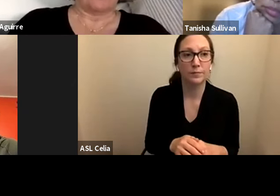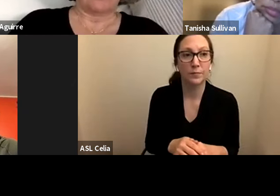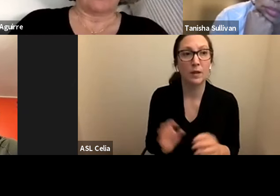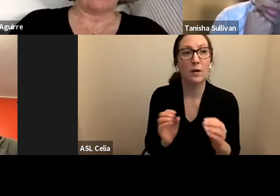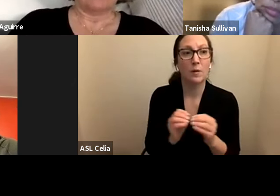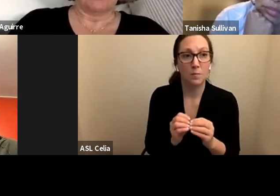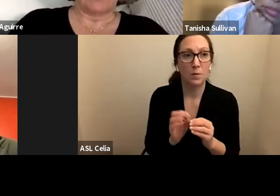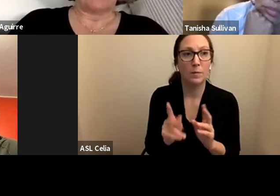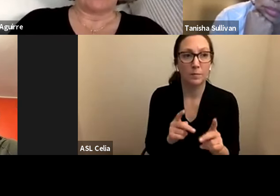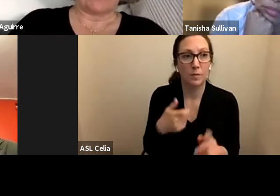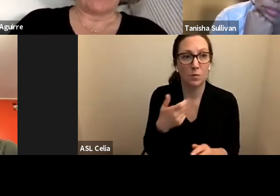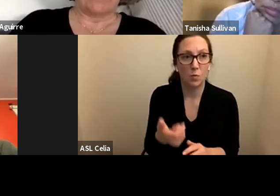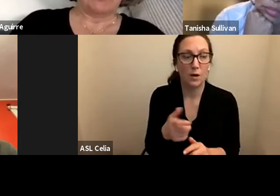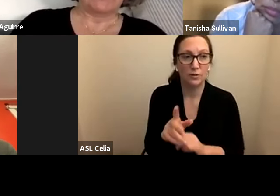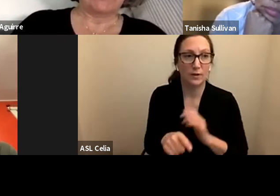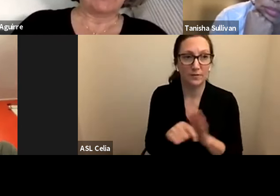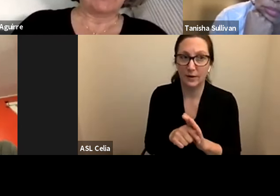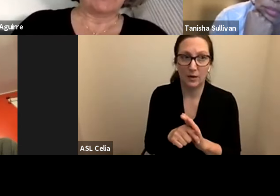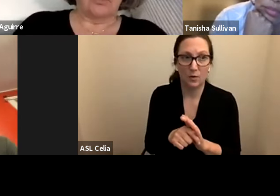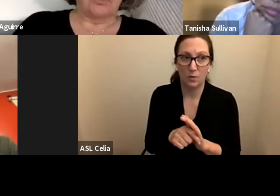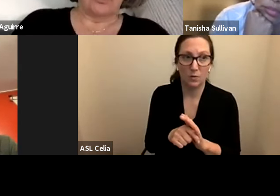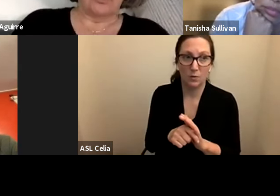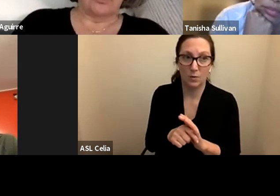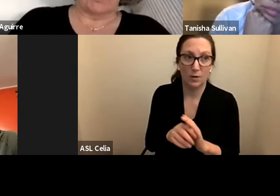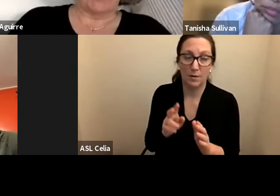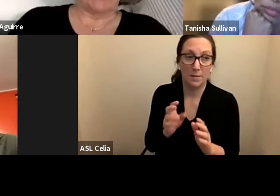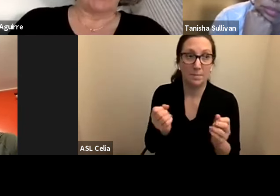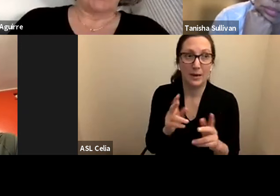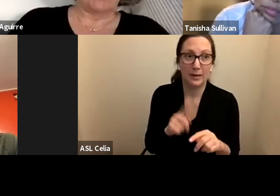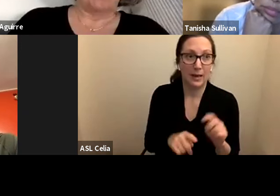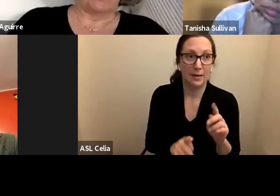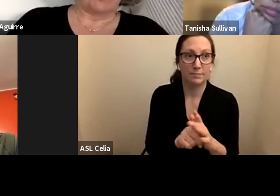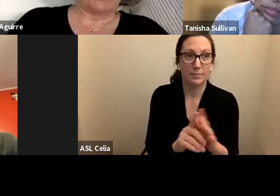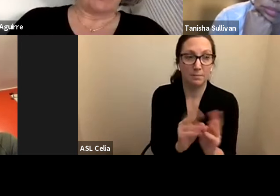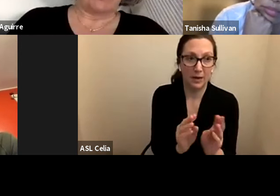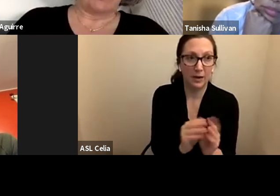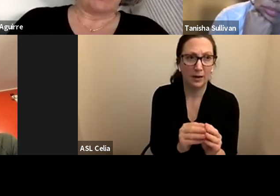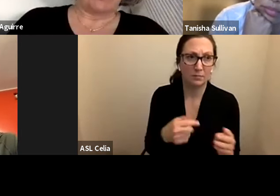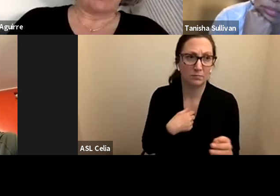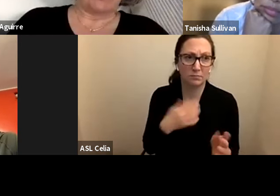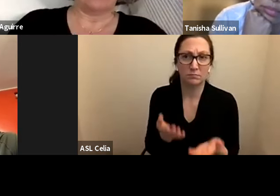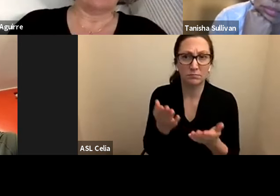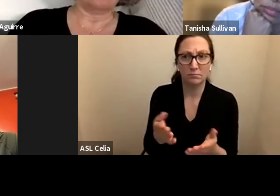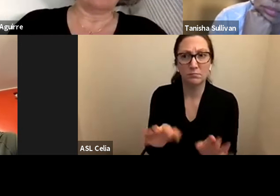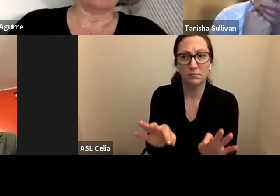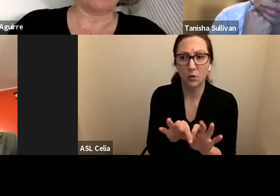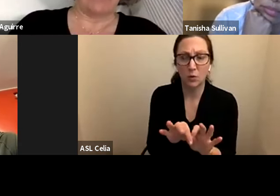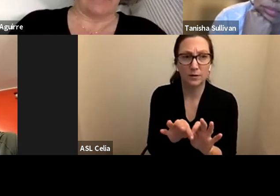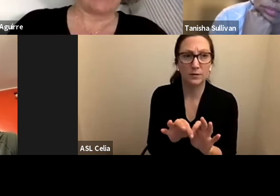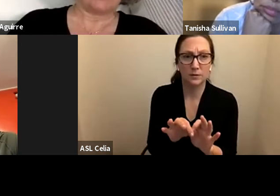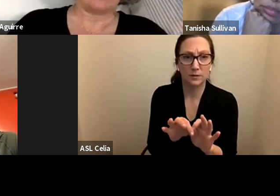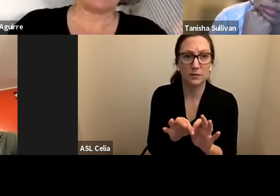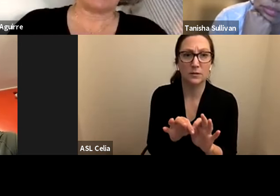video than actually can attend the meetings. So I think that will be very important for having like more people